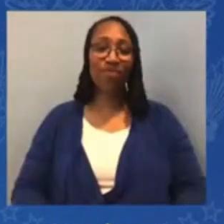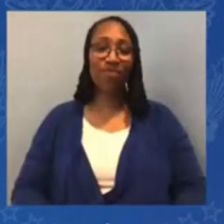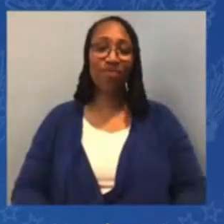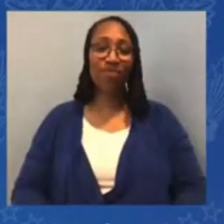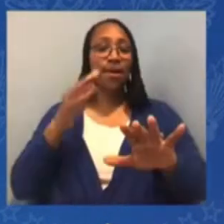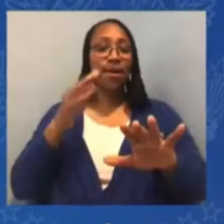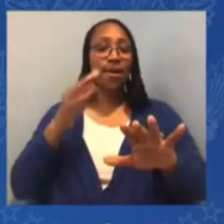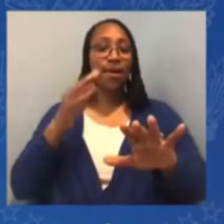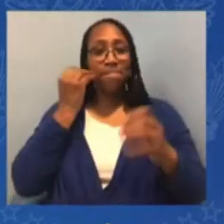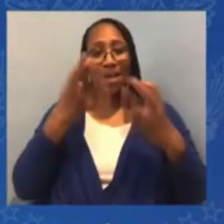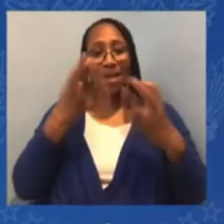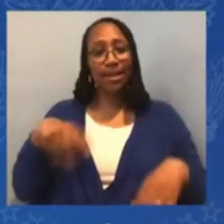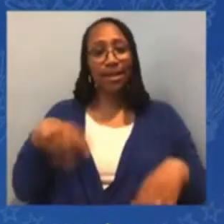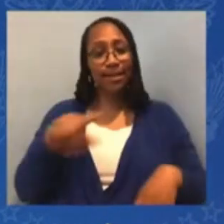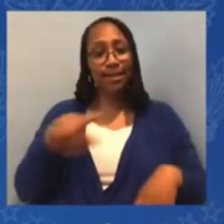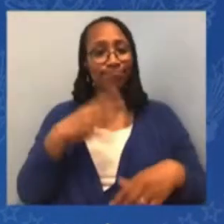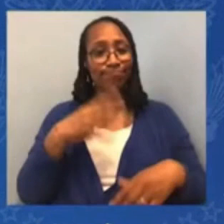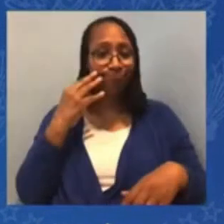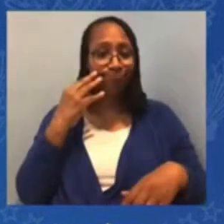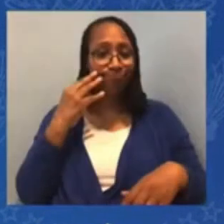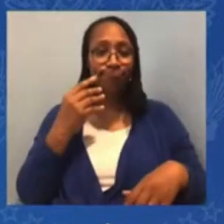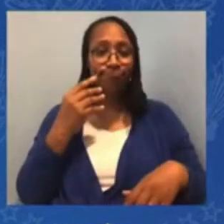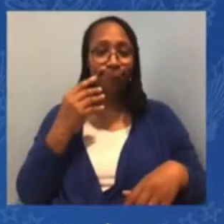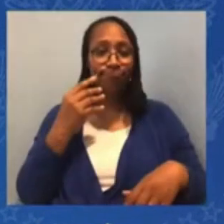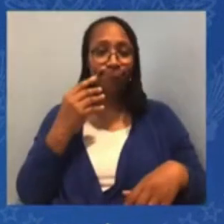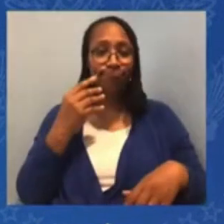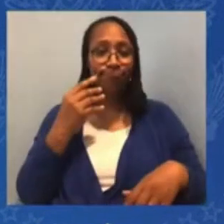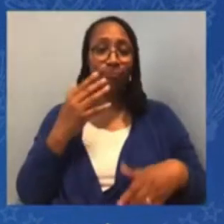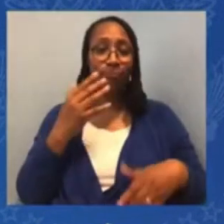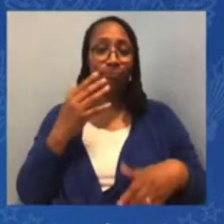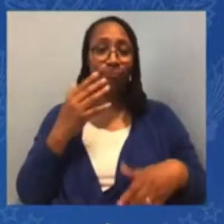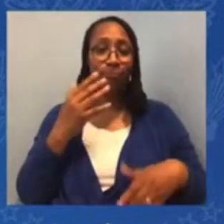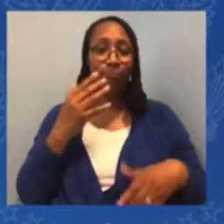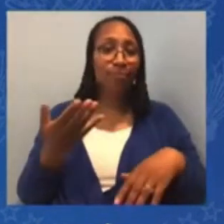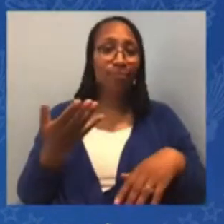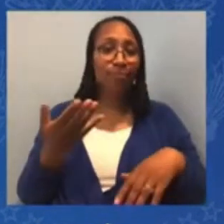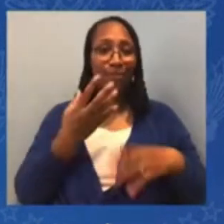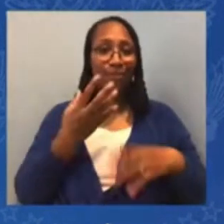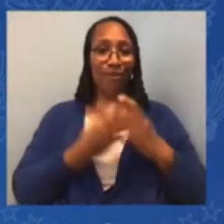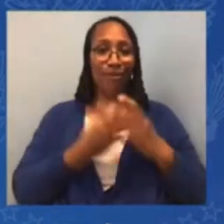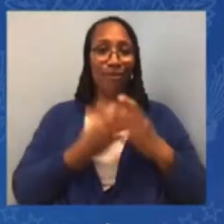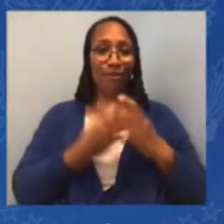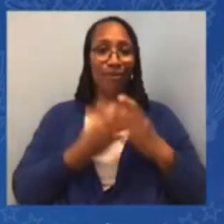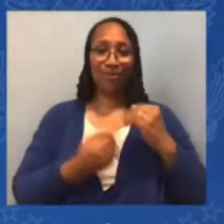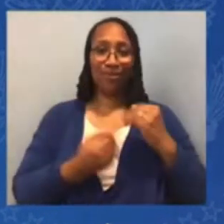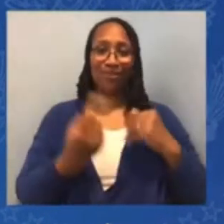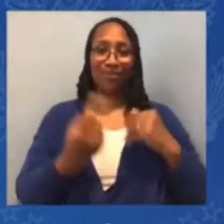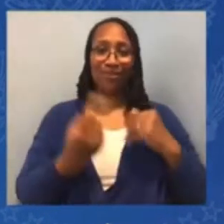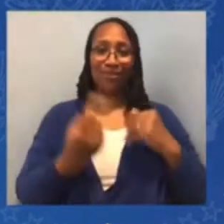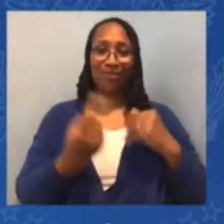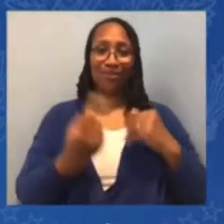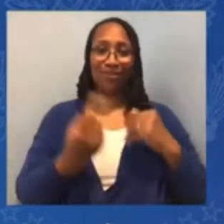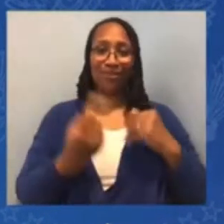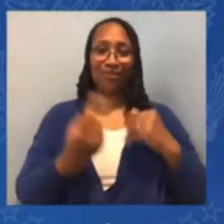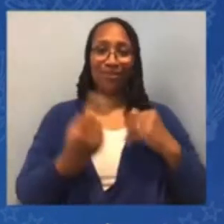hard for so many years. A lot of you are tired. You're tired. No,